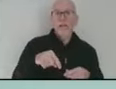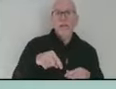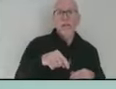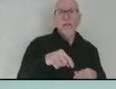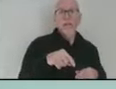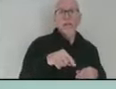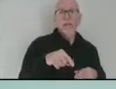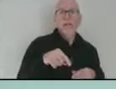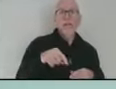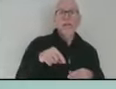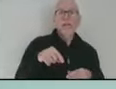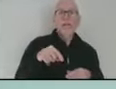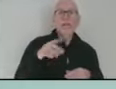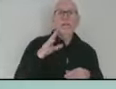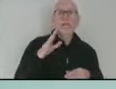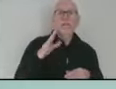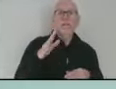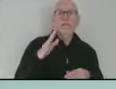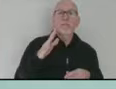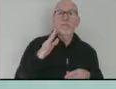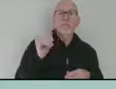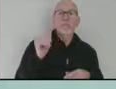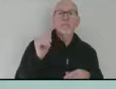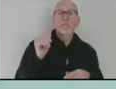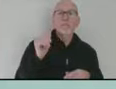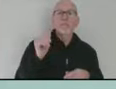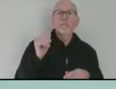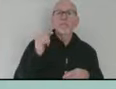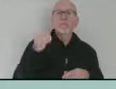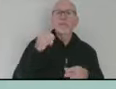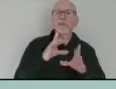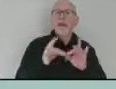and you know, to the comment